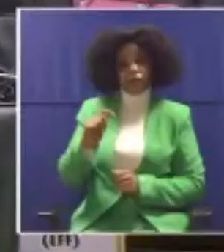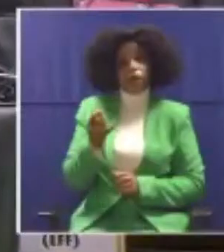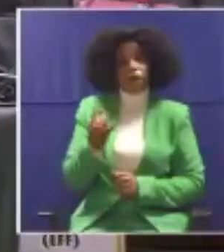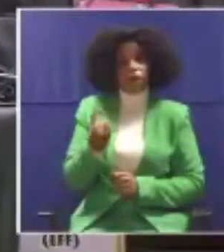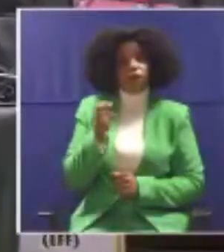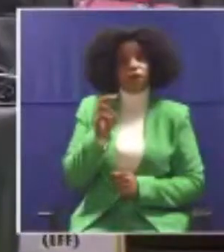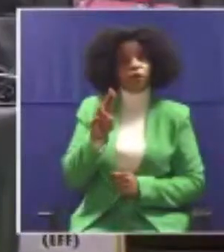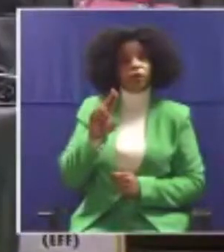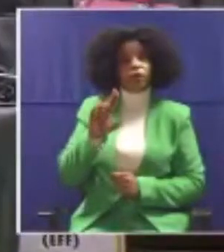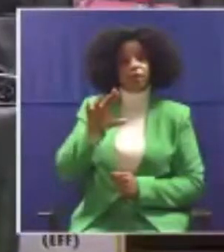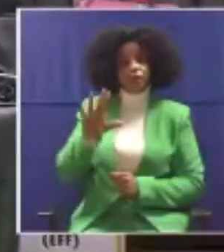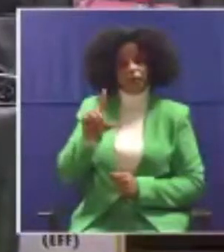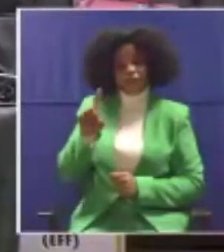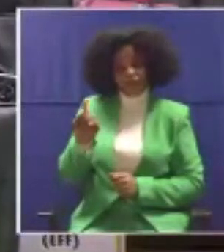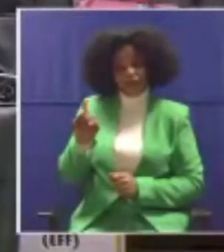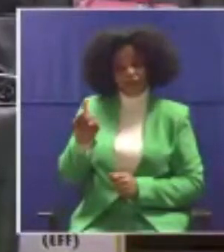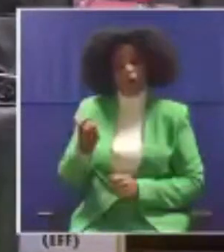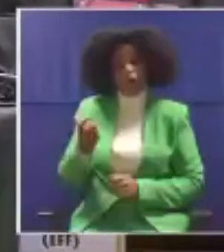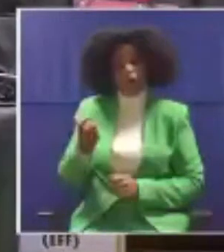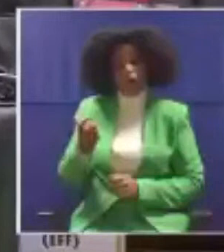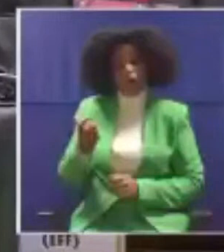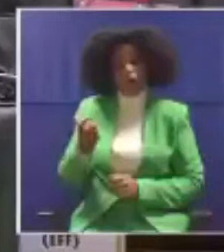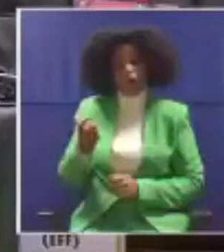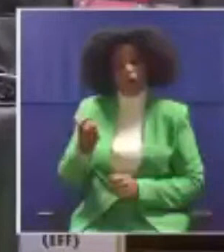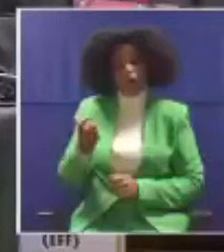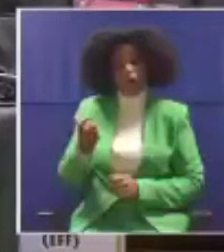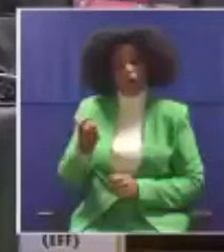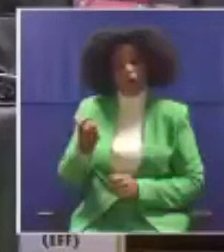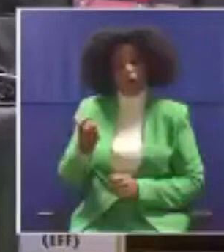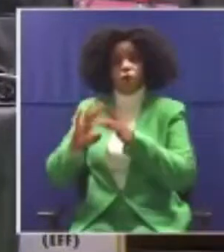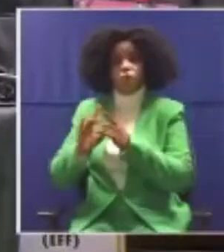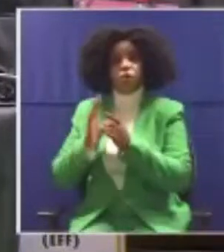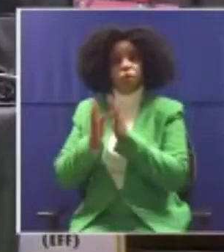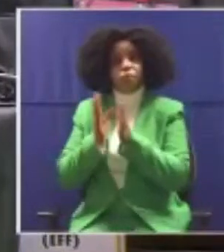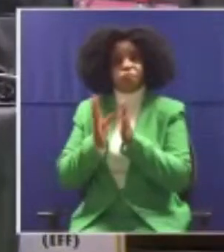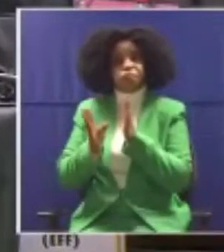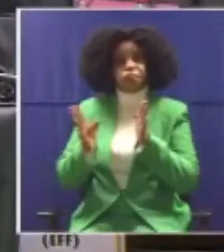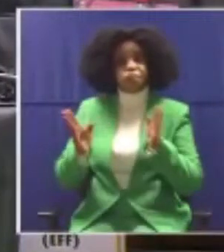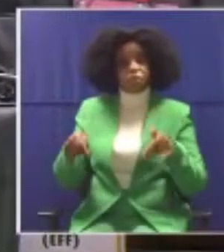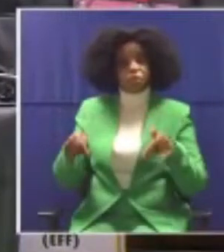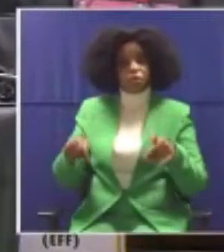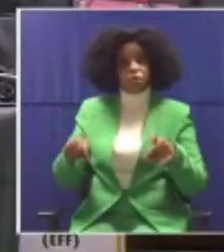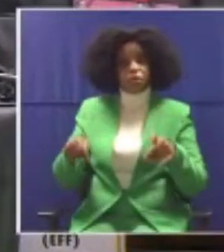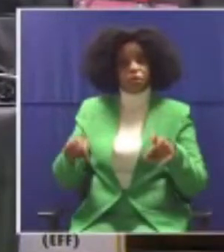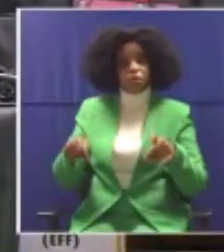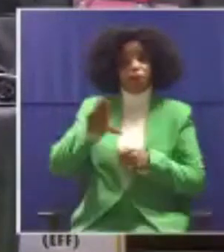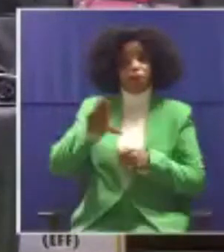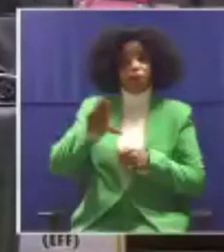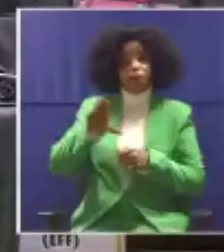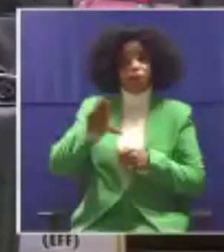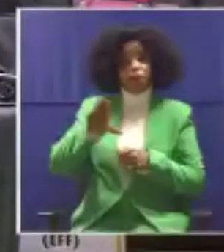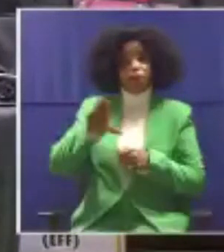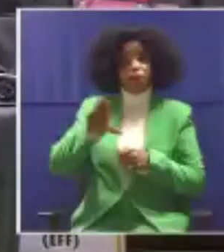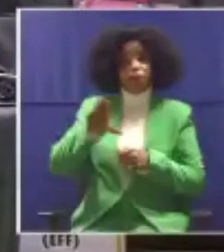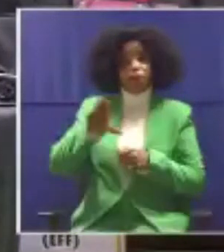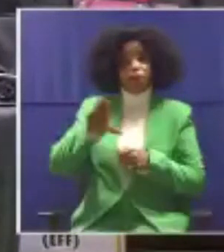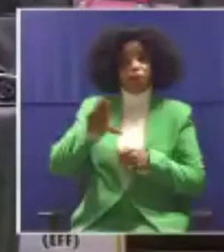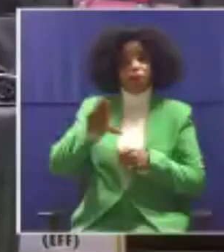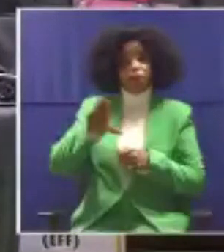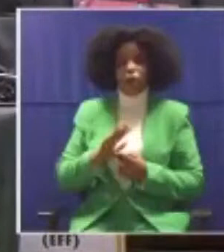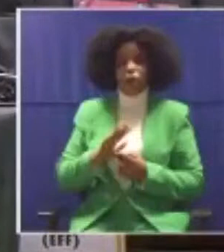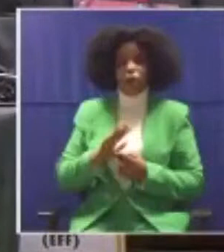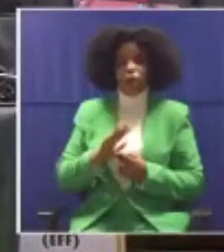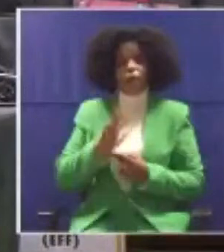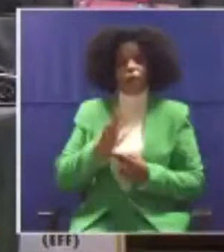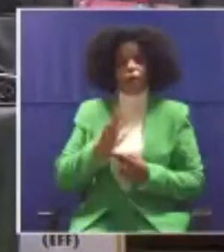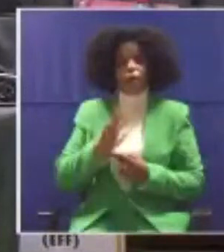child-headed households in South Africa. The majority of these are in Limpopo, the Eastern Cape, and KZN. And